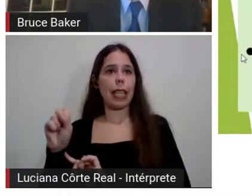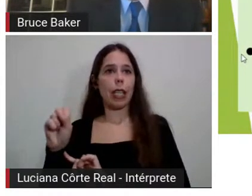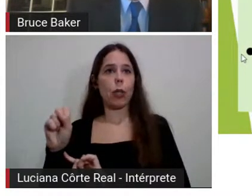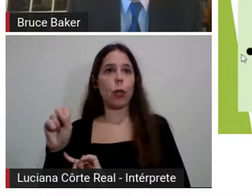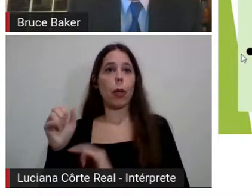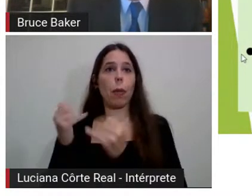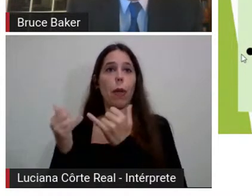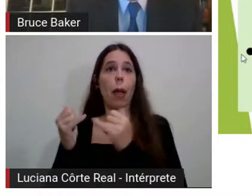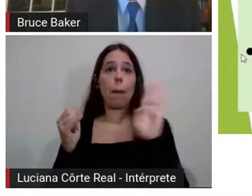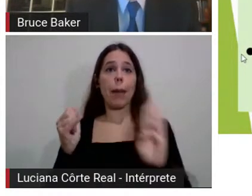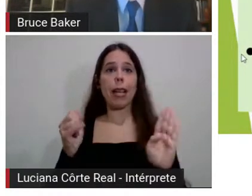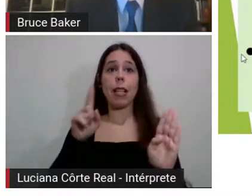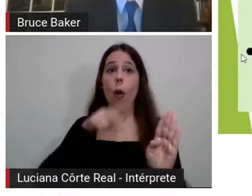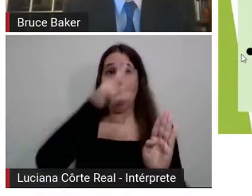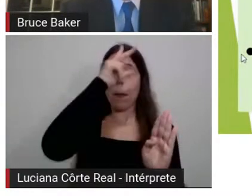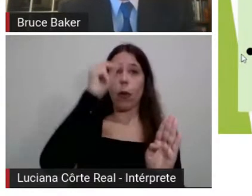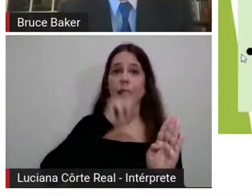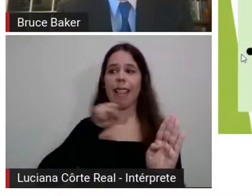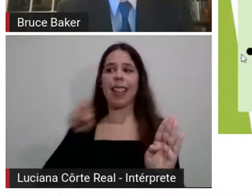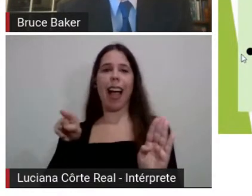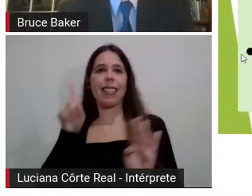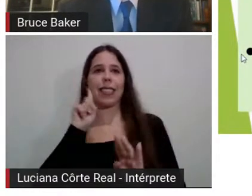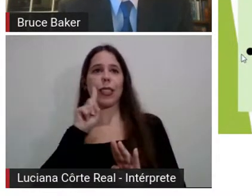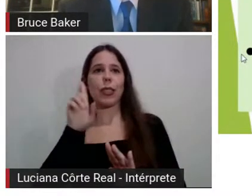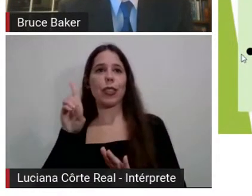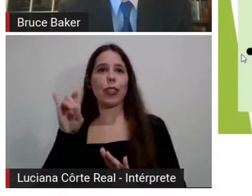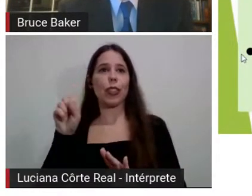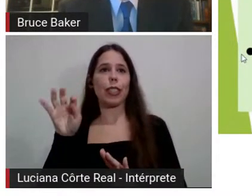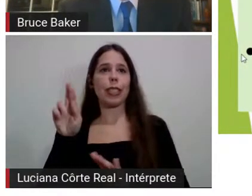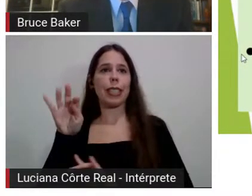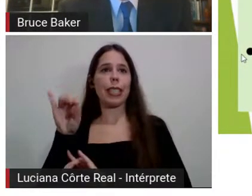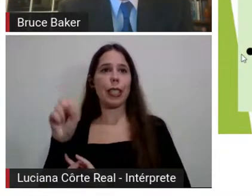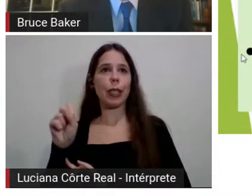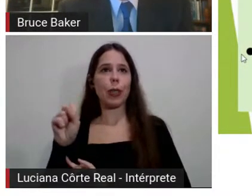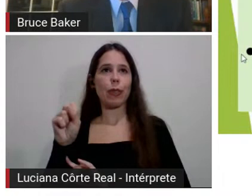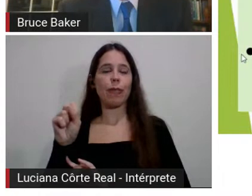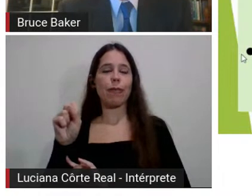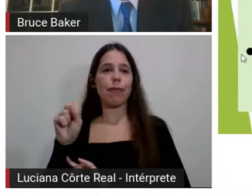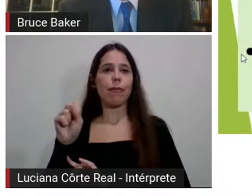essa desigualdade entre os distritos escolares,